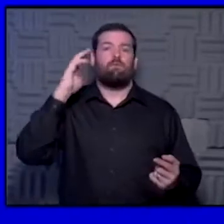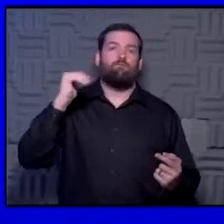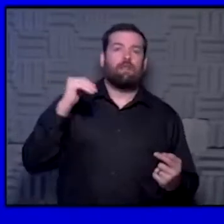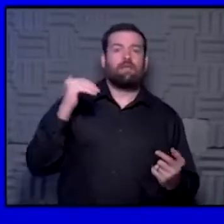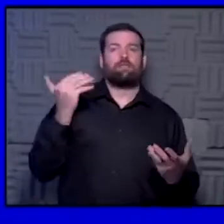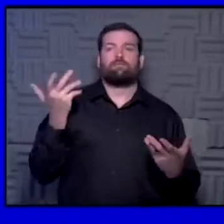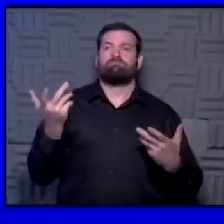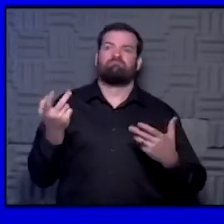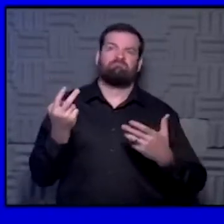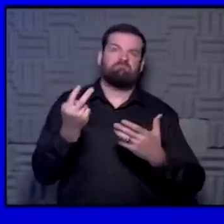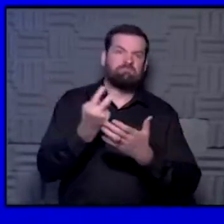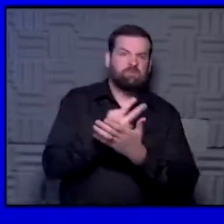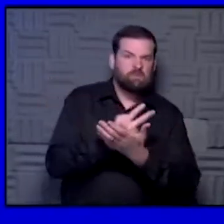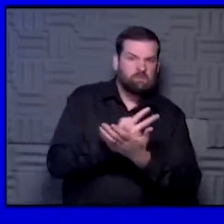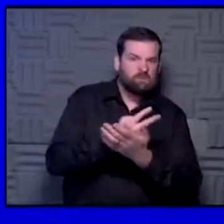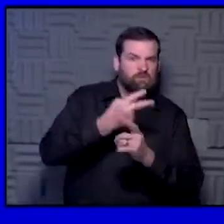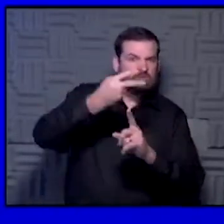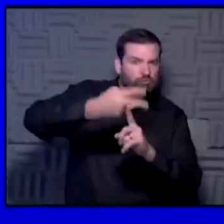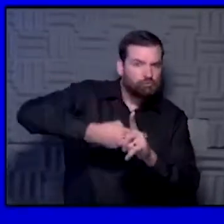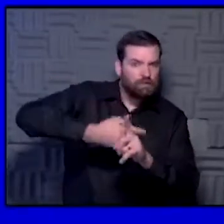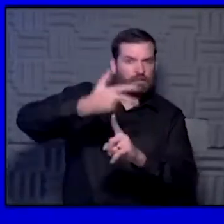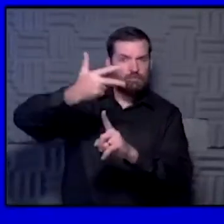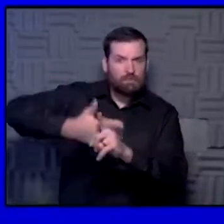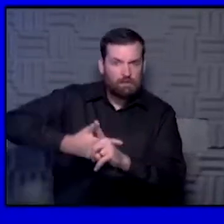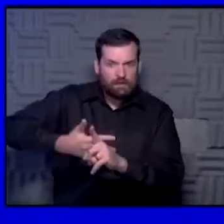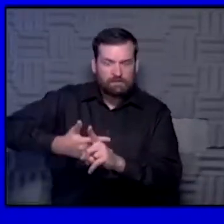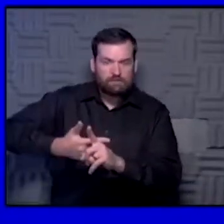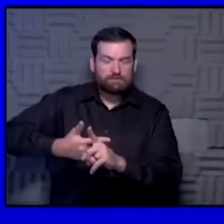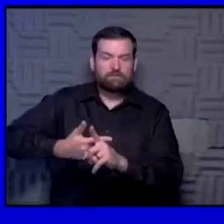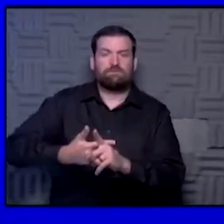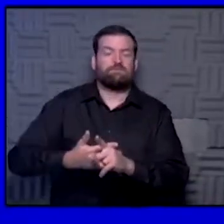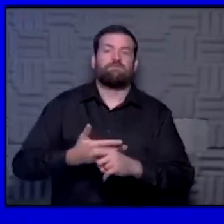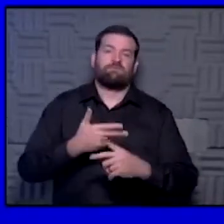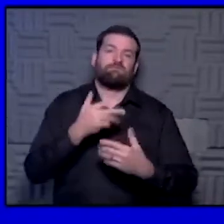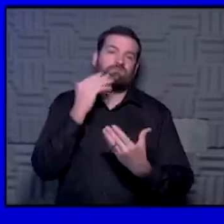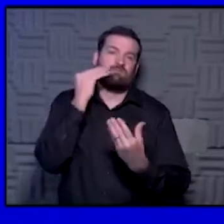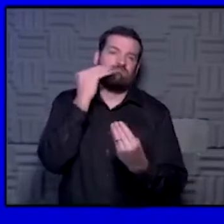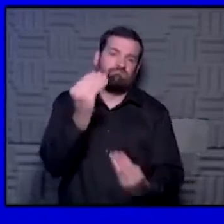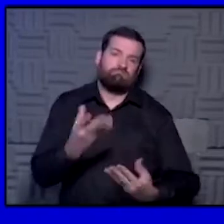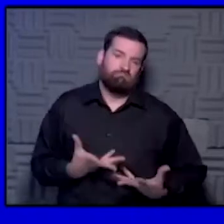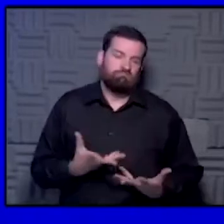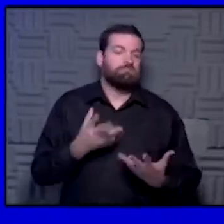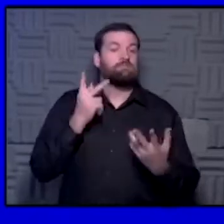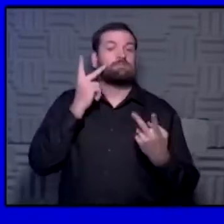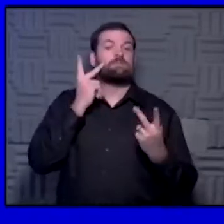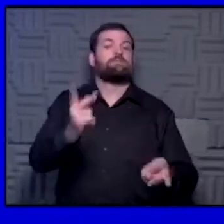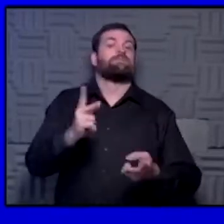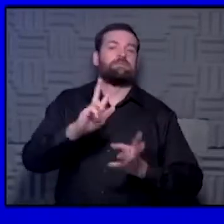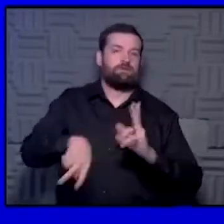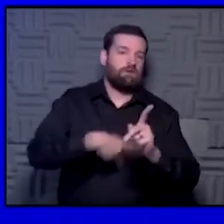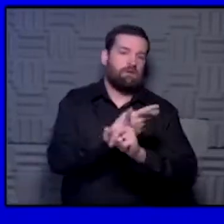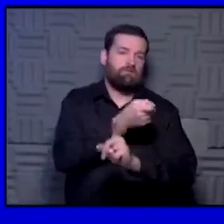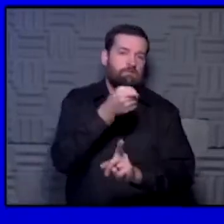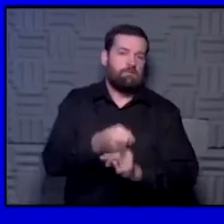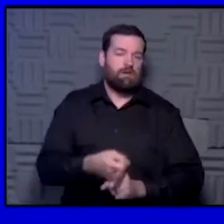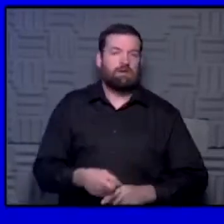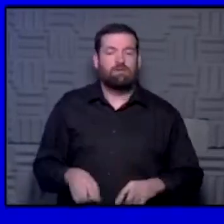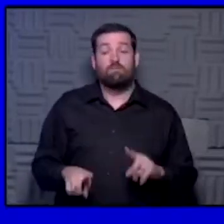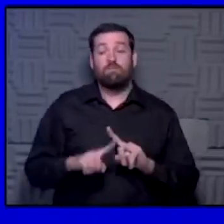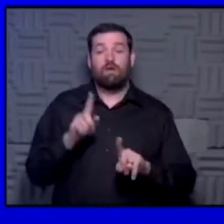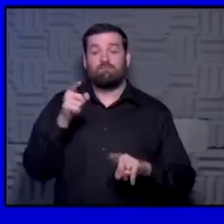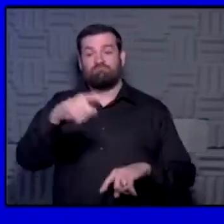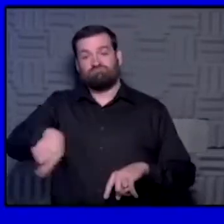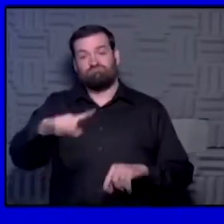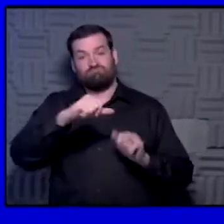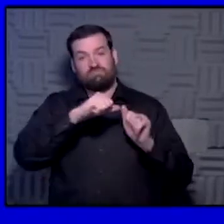say, 2 to 3 months, we'll be getting some of that early data back to show what that impact has been. But if everybody can continue to